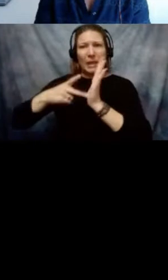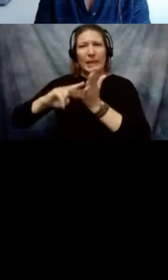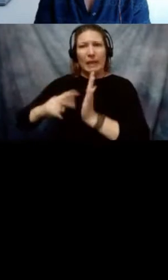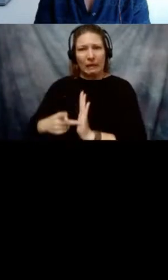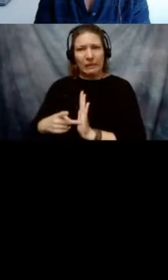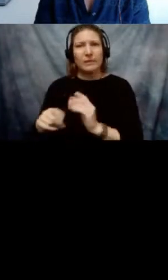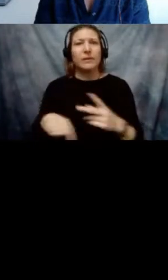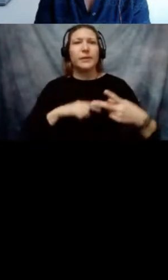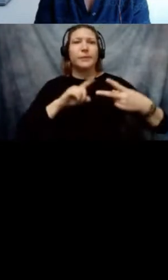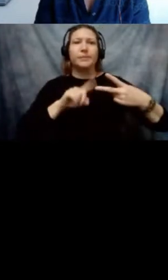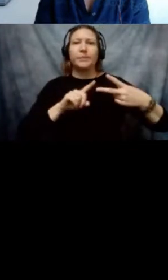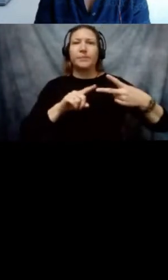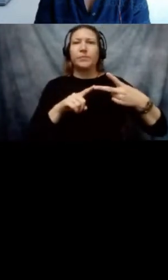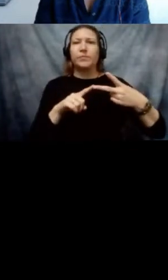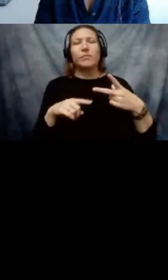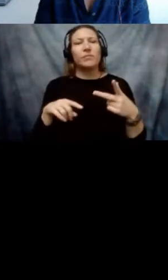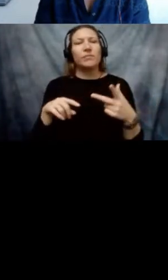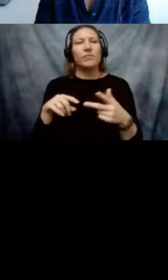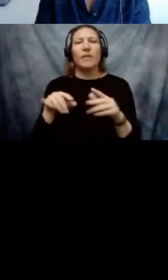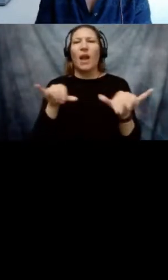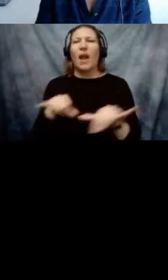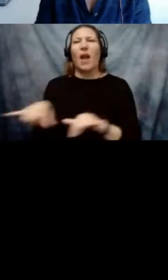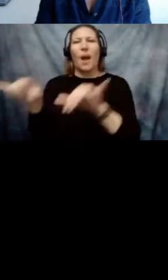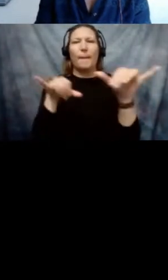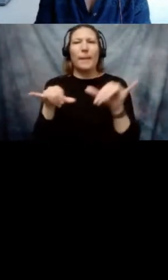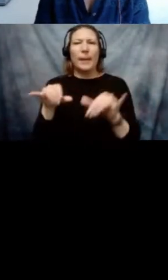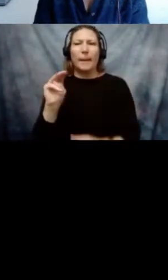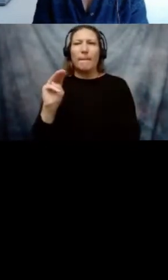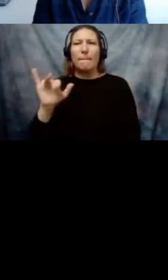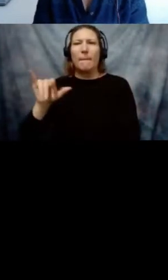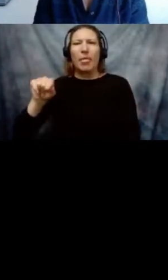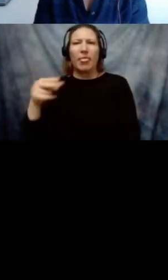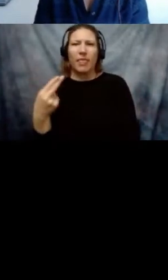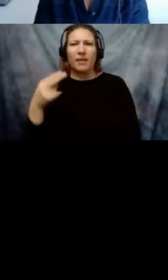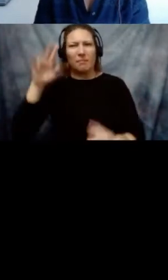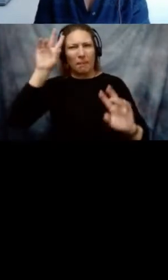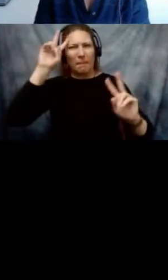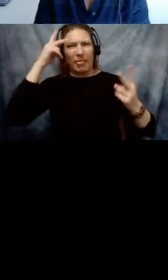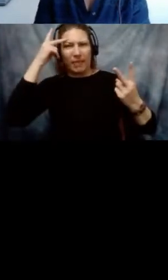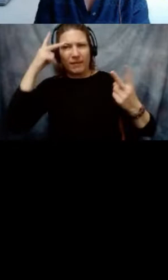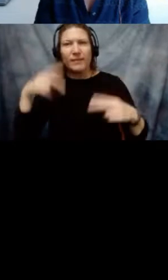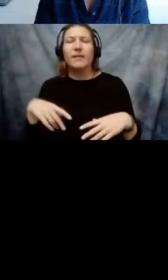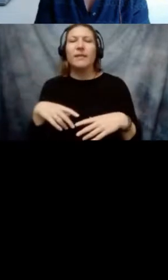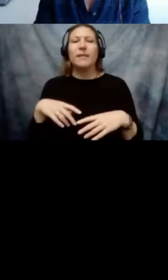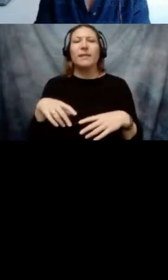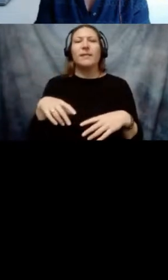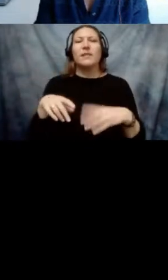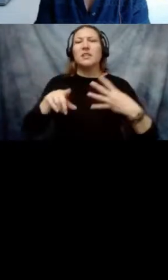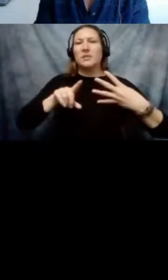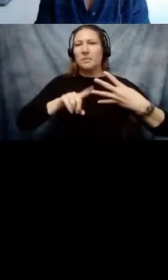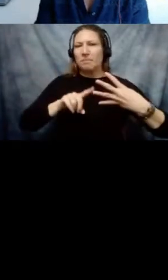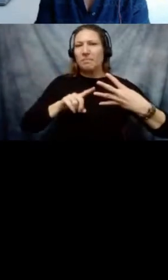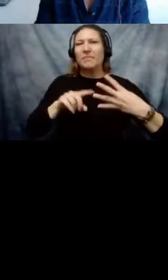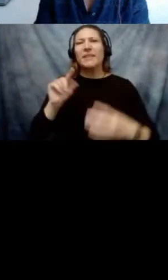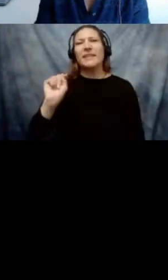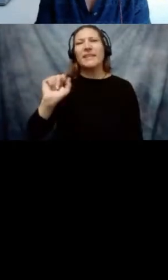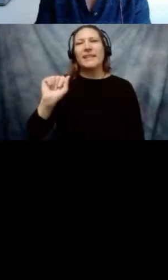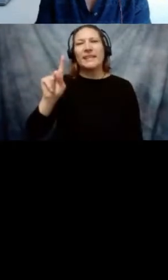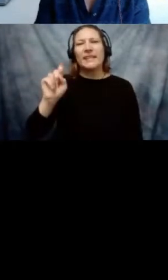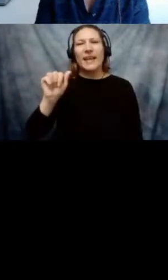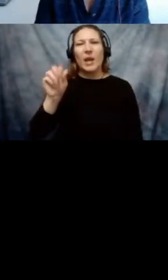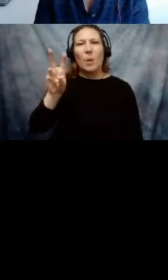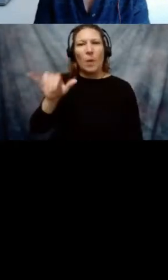common myths about e-learning accessibility, and I'll also be giving you a few takeaways as we go through. So hopefully you'll find that